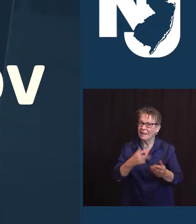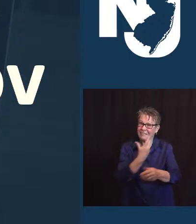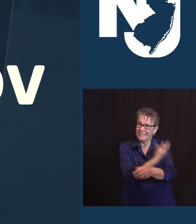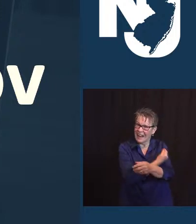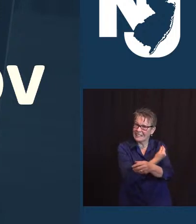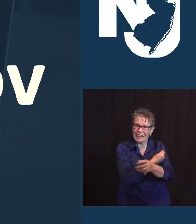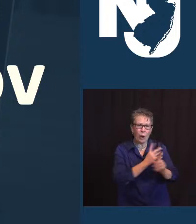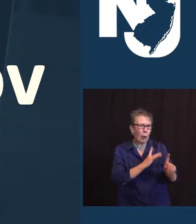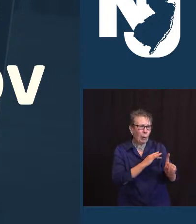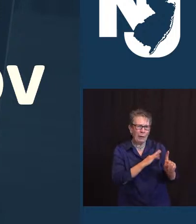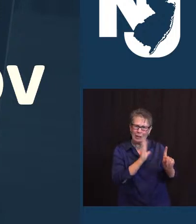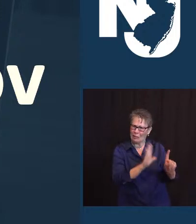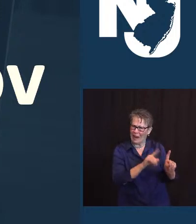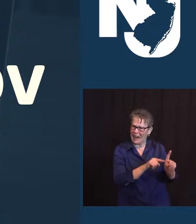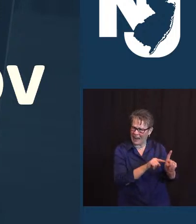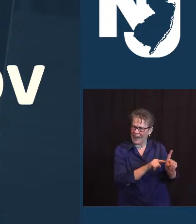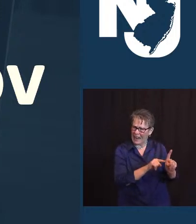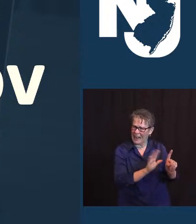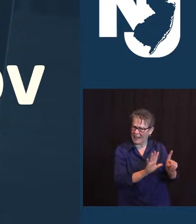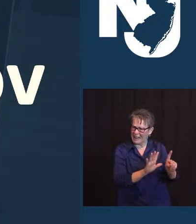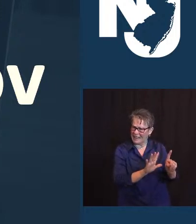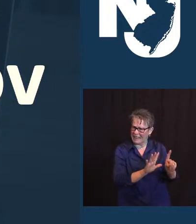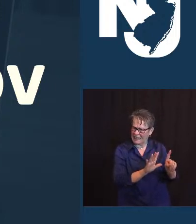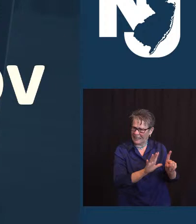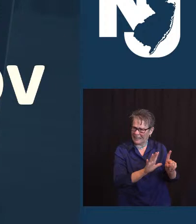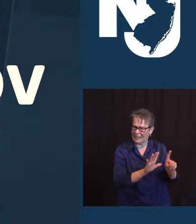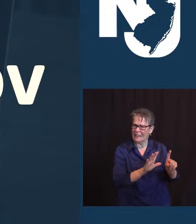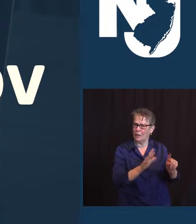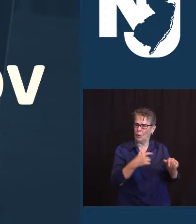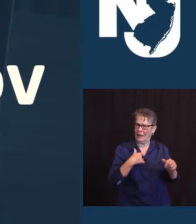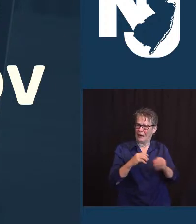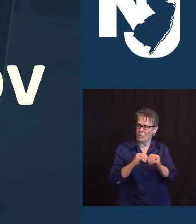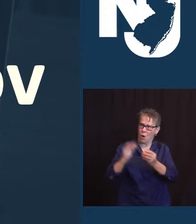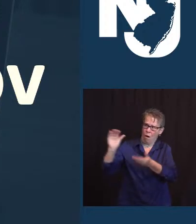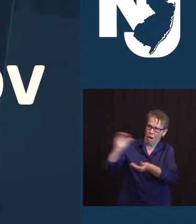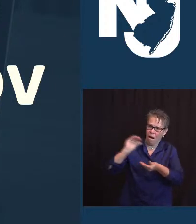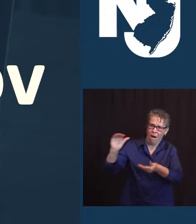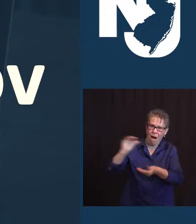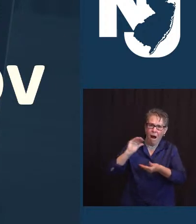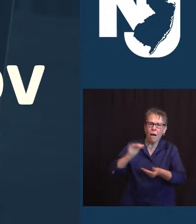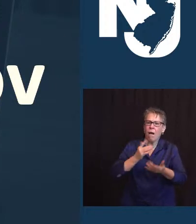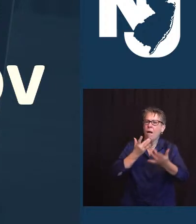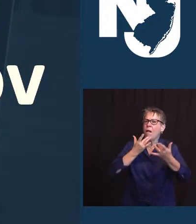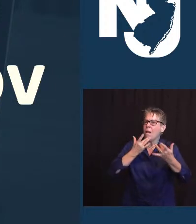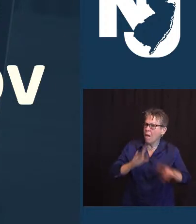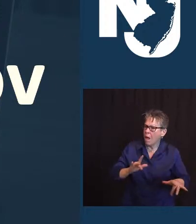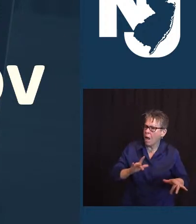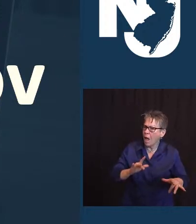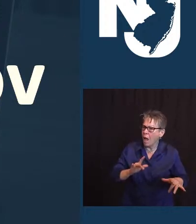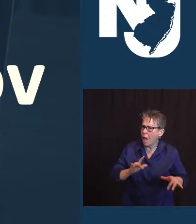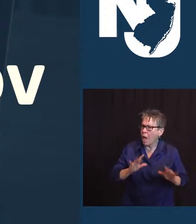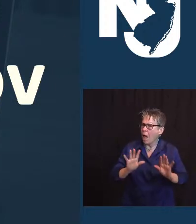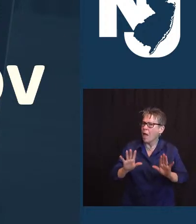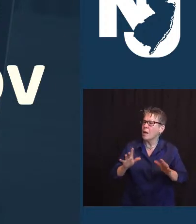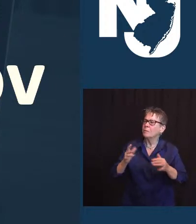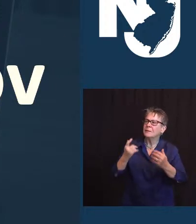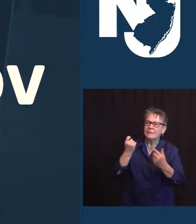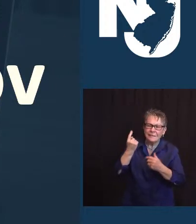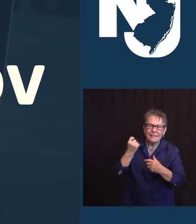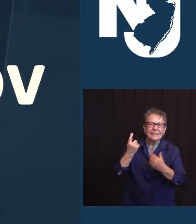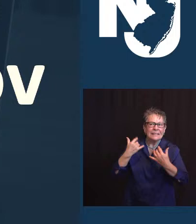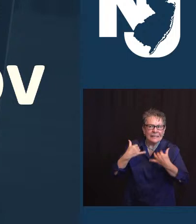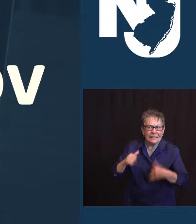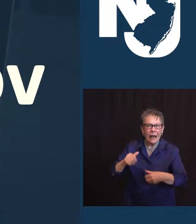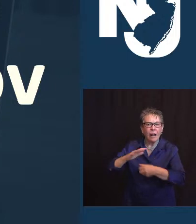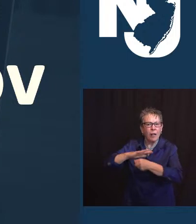we're among the nation's leaders in getting them the shots into arms, it does not mean the pandemic is over. We still have work to do